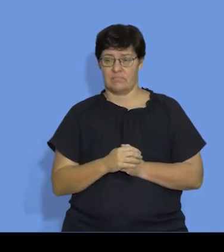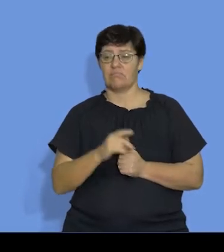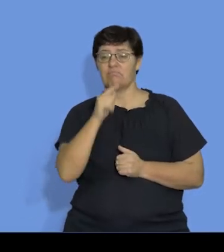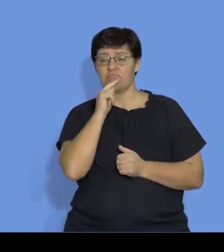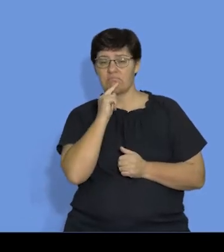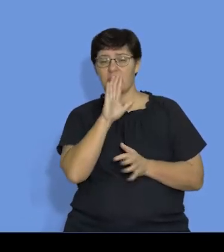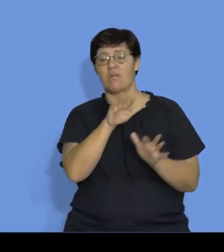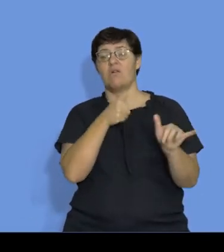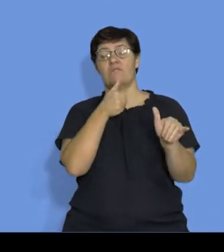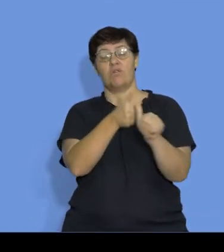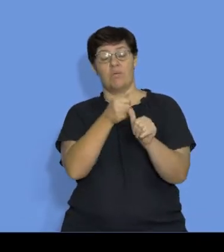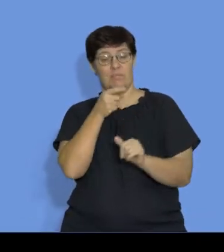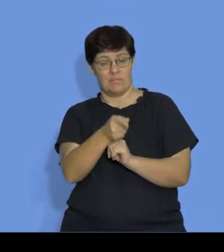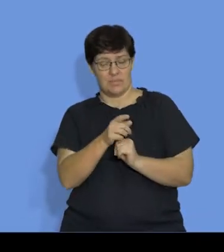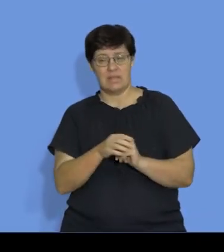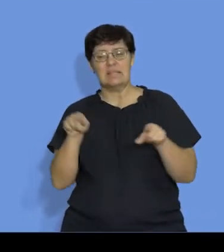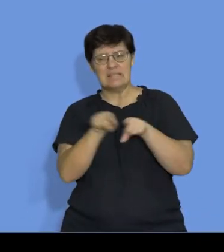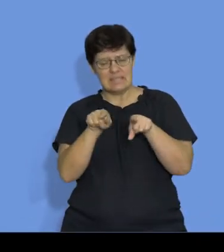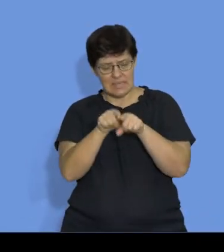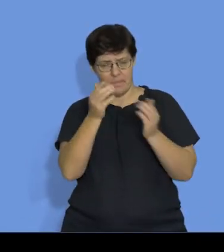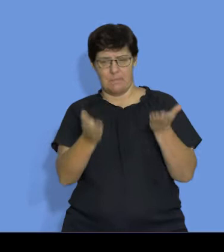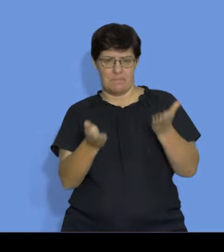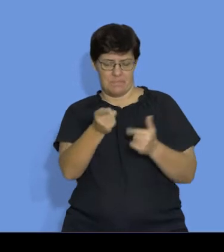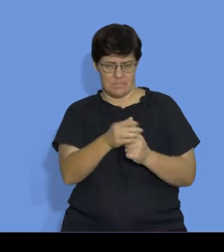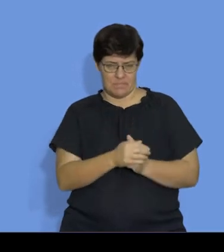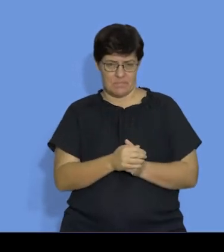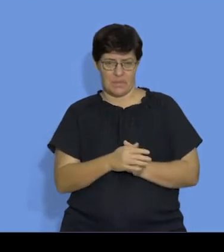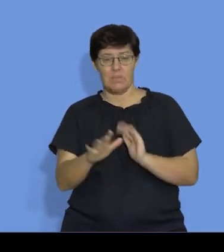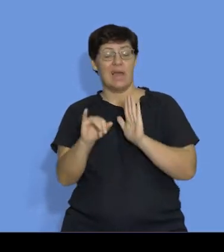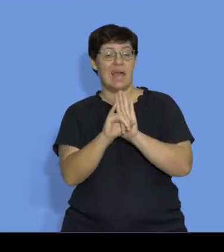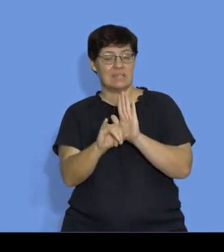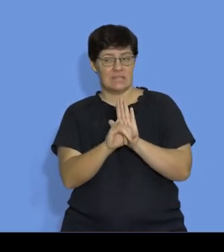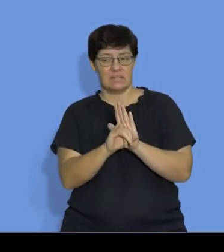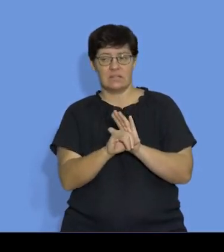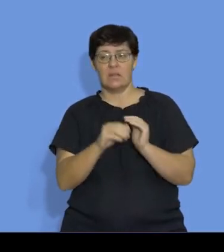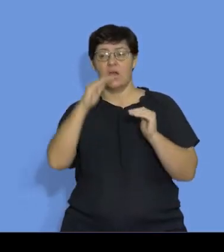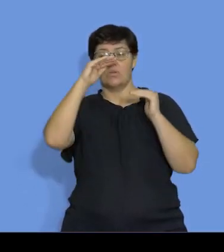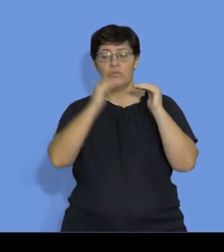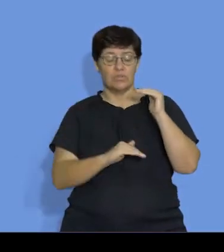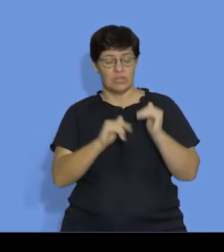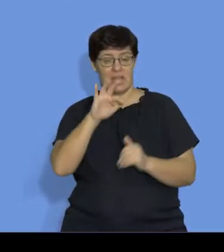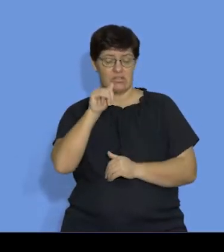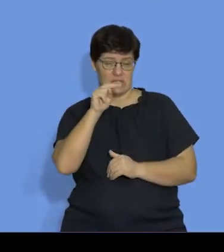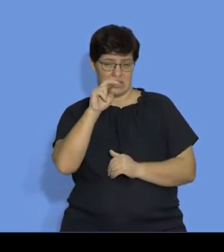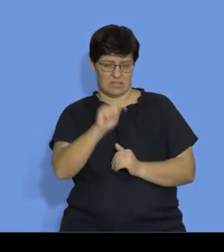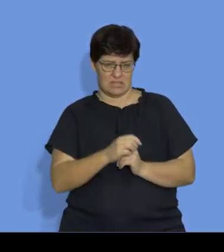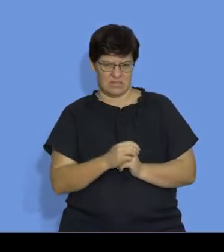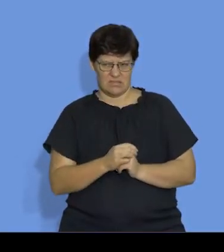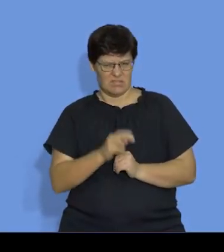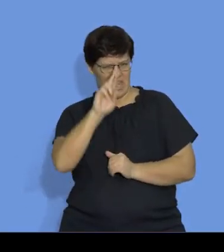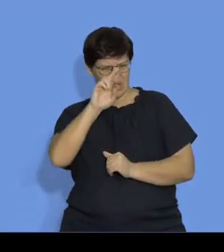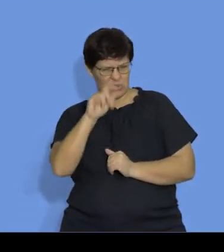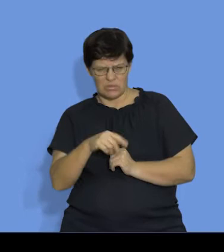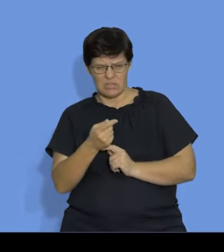follow-up question, very same equation of reaction, identify the reducing agent. What is a reducing agent?